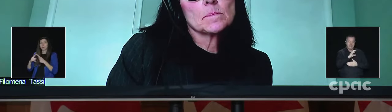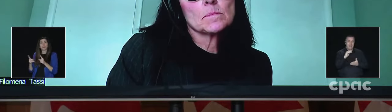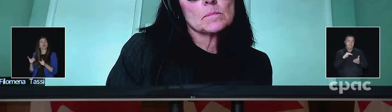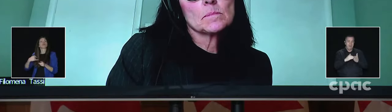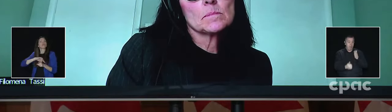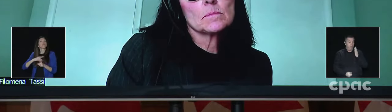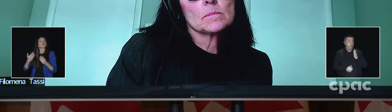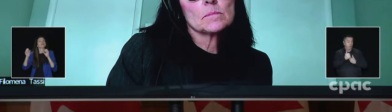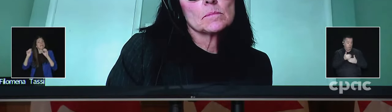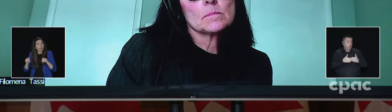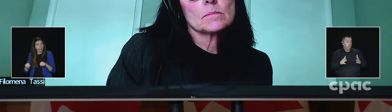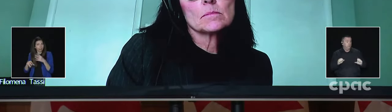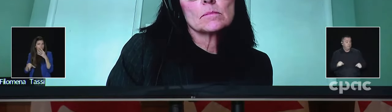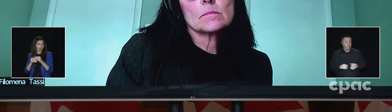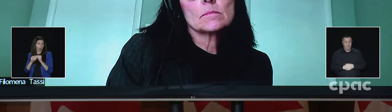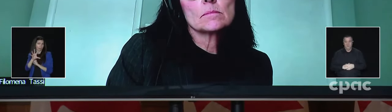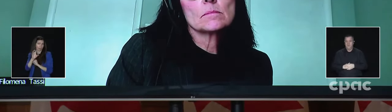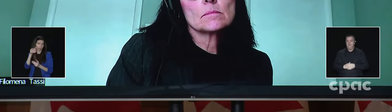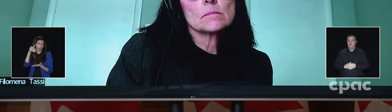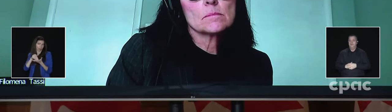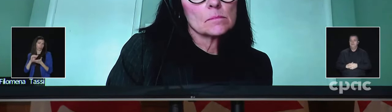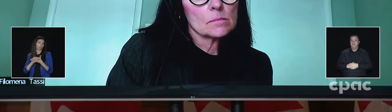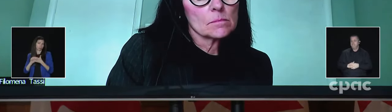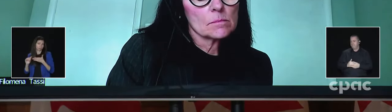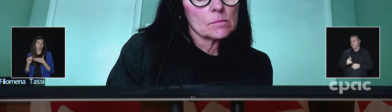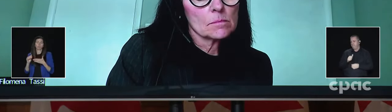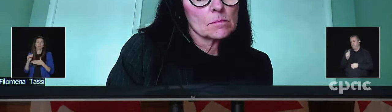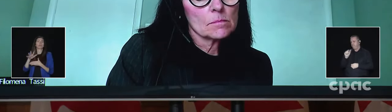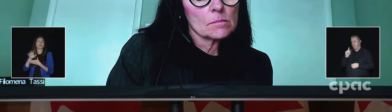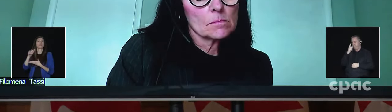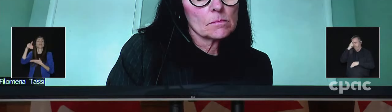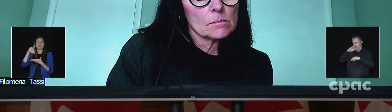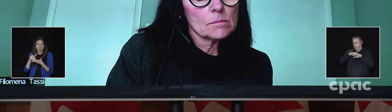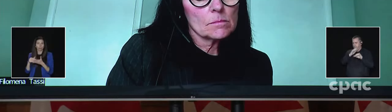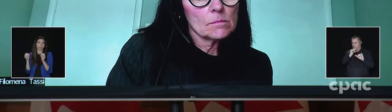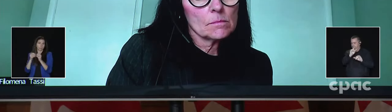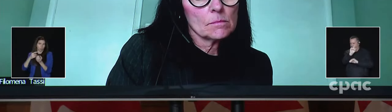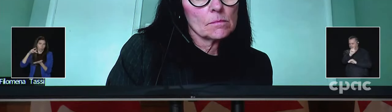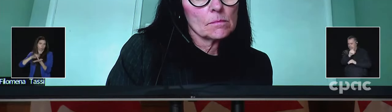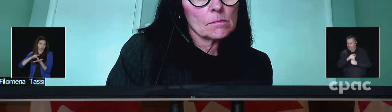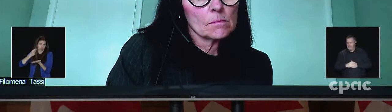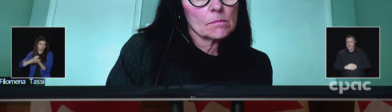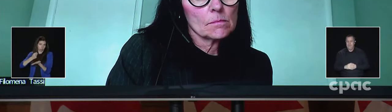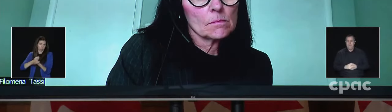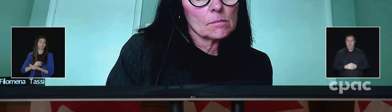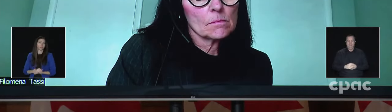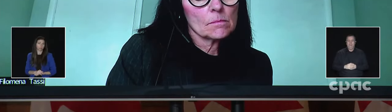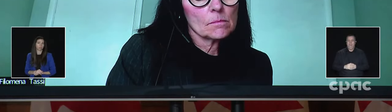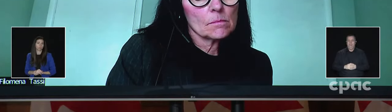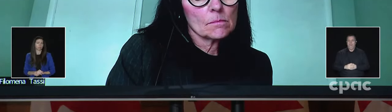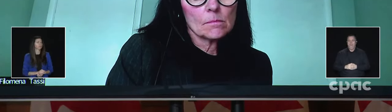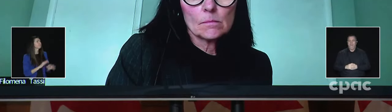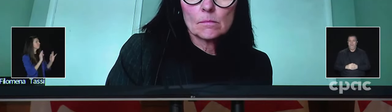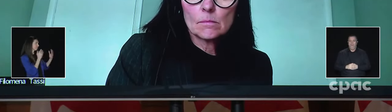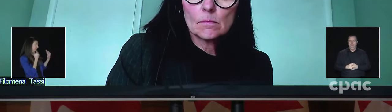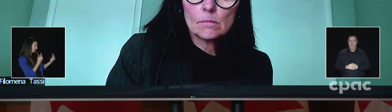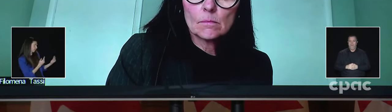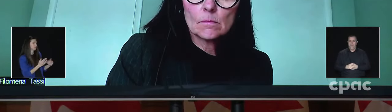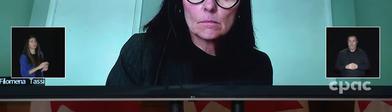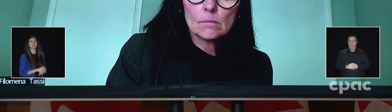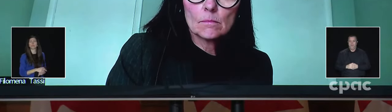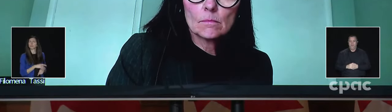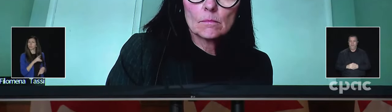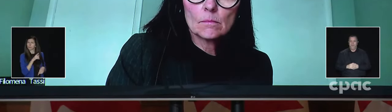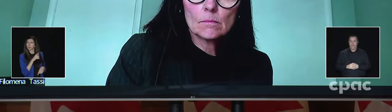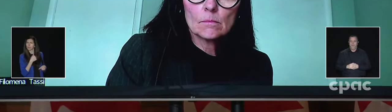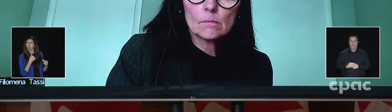Okay, thank you. And also to Minister Tassi, I know the government's sort of previous positioning on vaccine contracts, and I'm